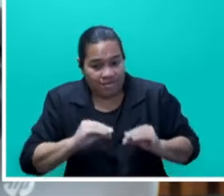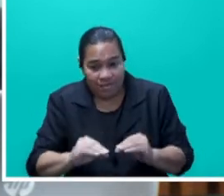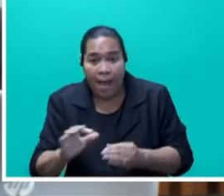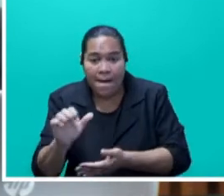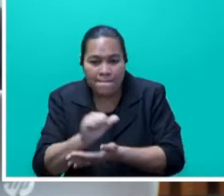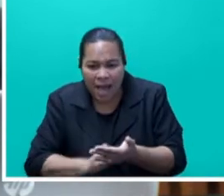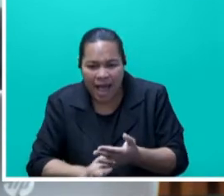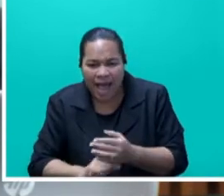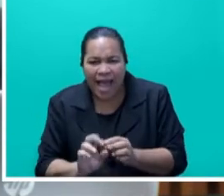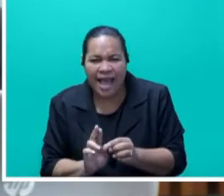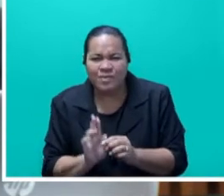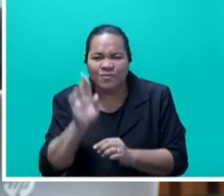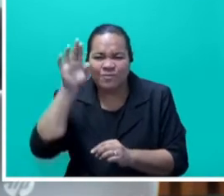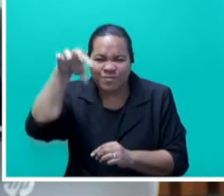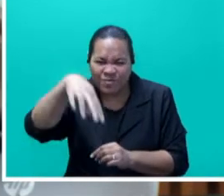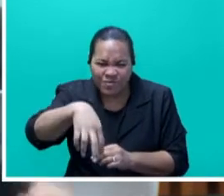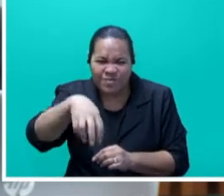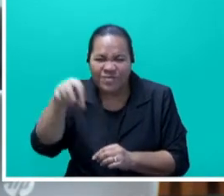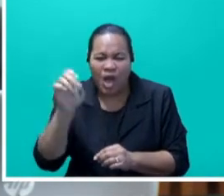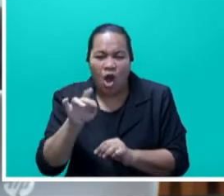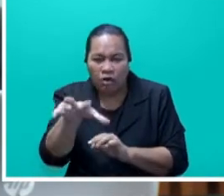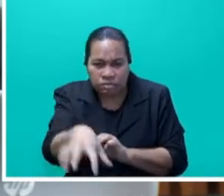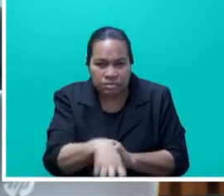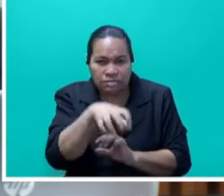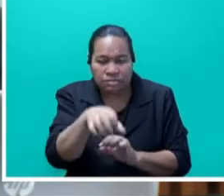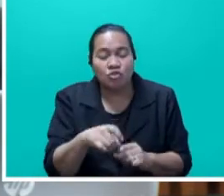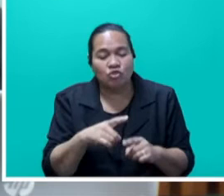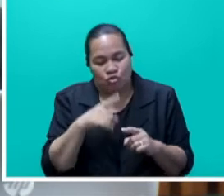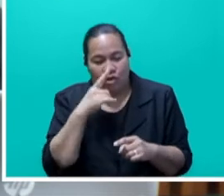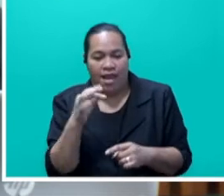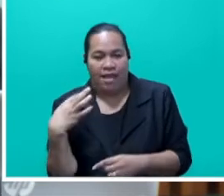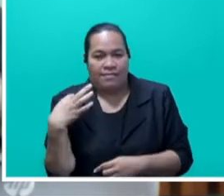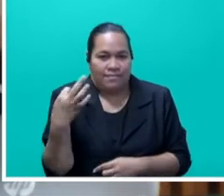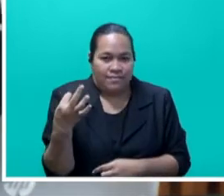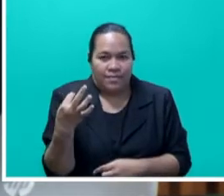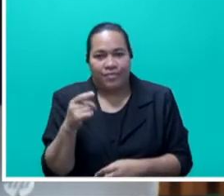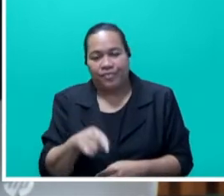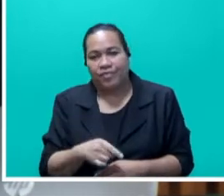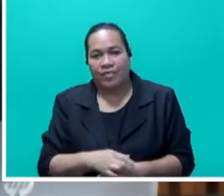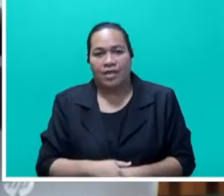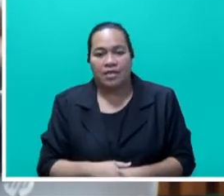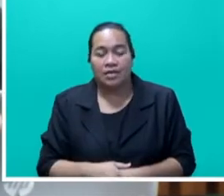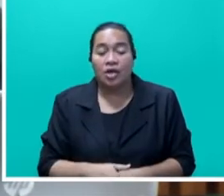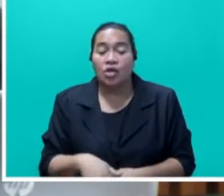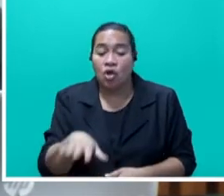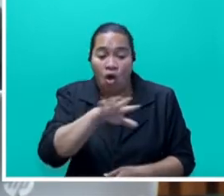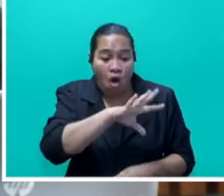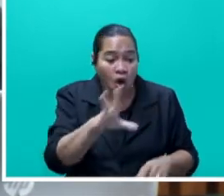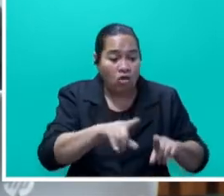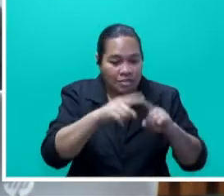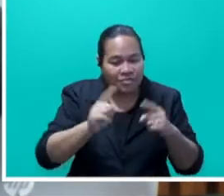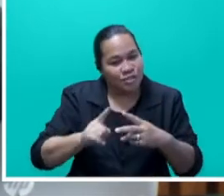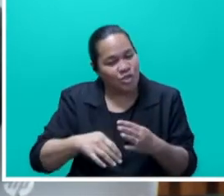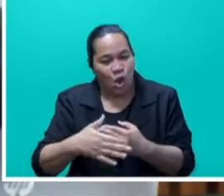excavator, bulldozer of their own individually, Mr. Speaker say, they can dip into and apply for this assistance. Mr. Speaker say, all this is open